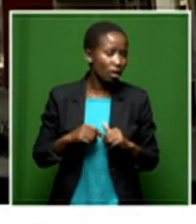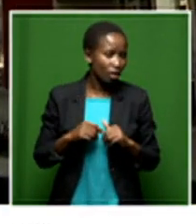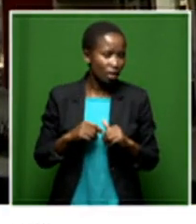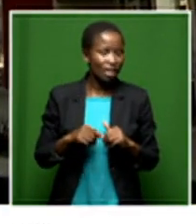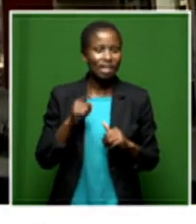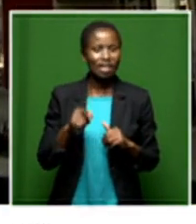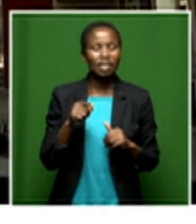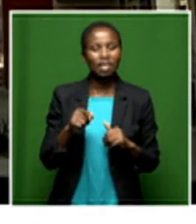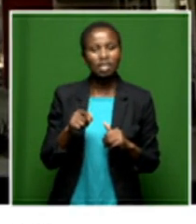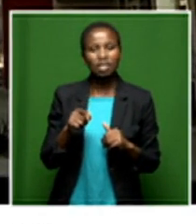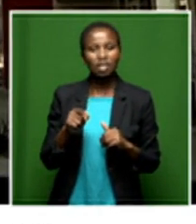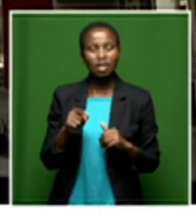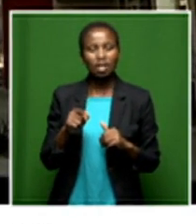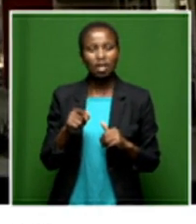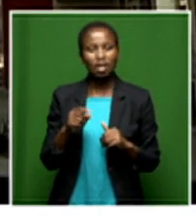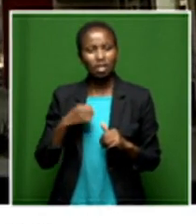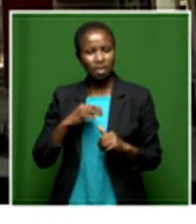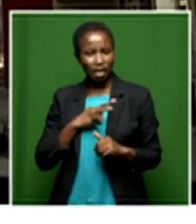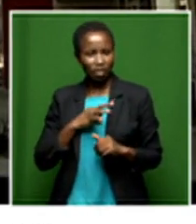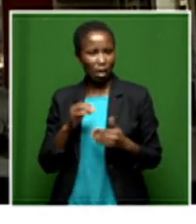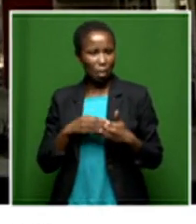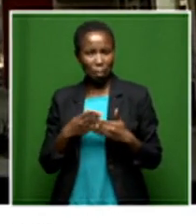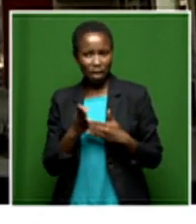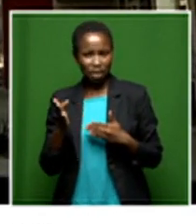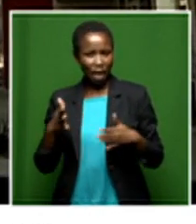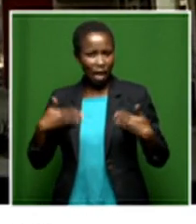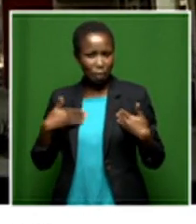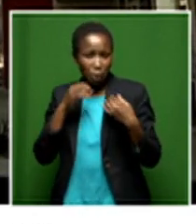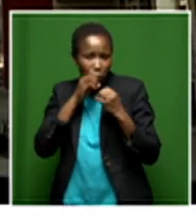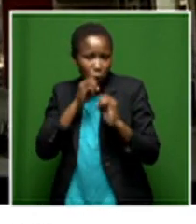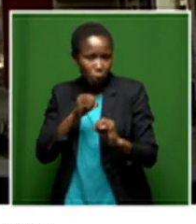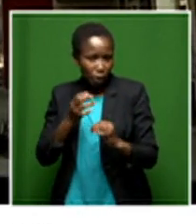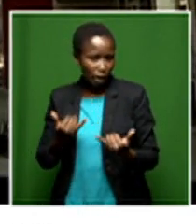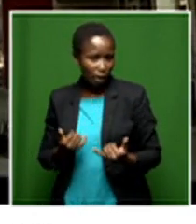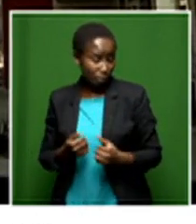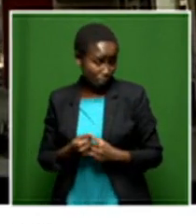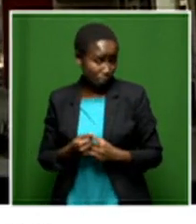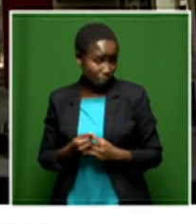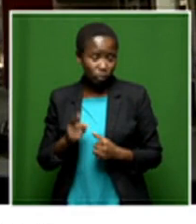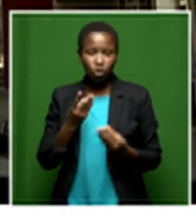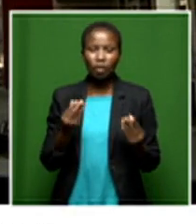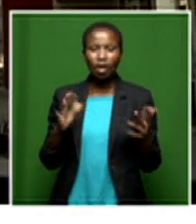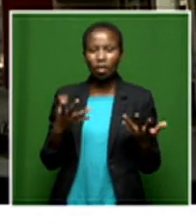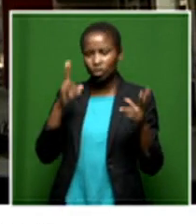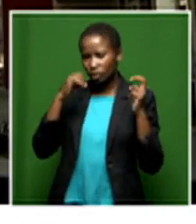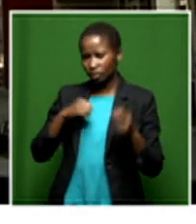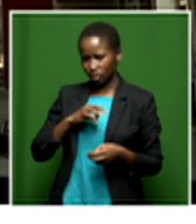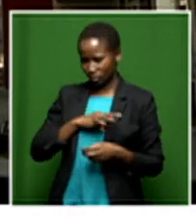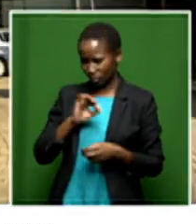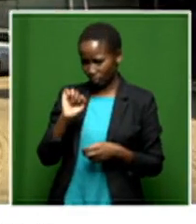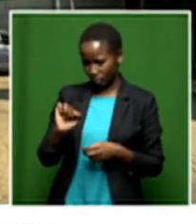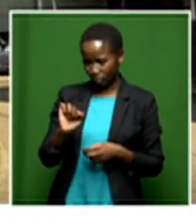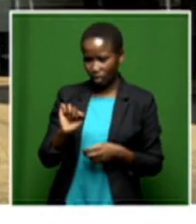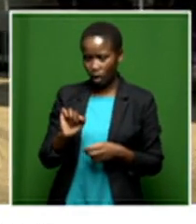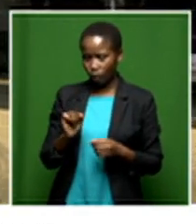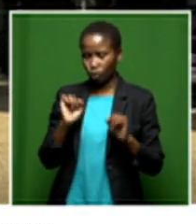long-standing, and you have staff members who are not happy at the moment. How have you dealt with that situation in these first